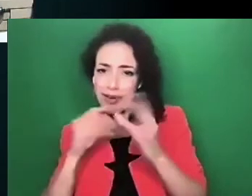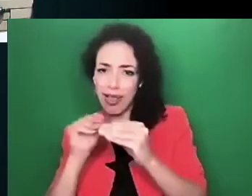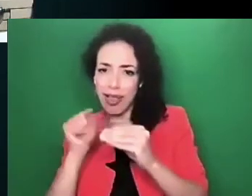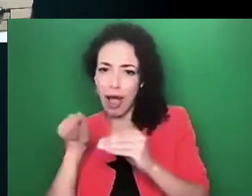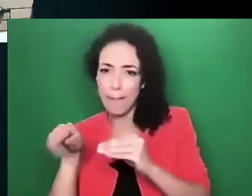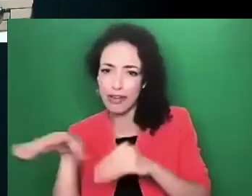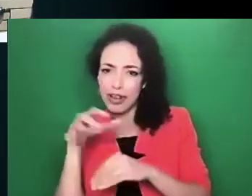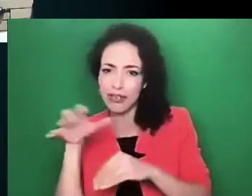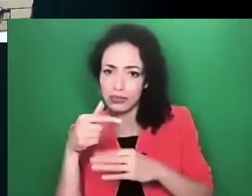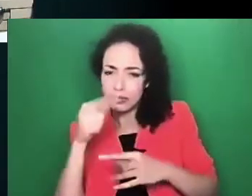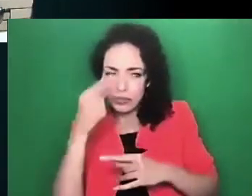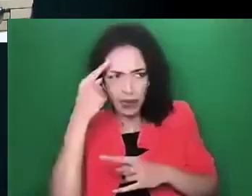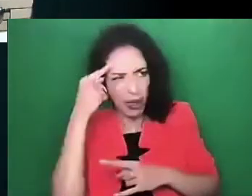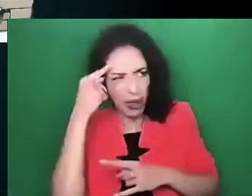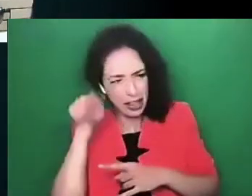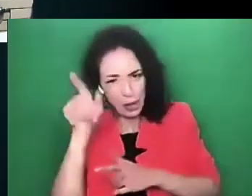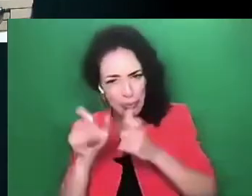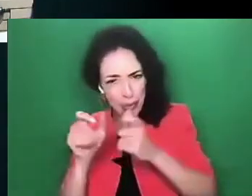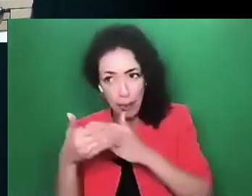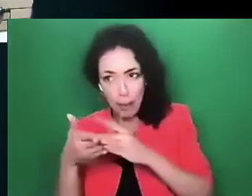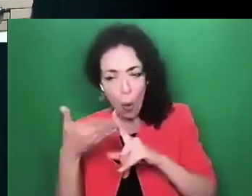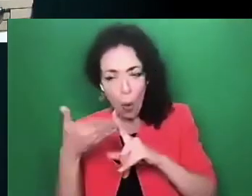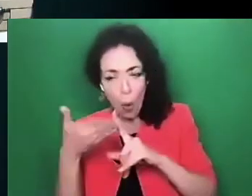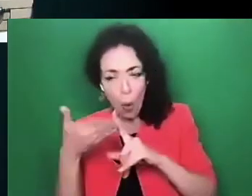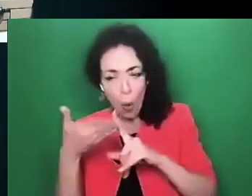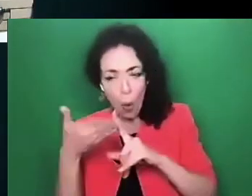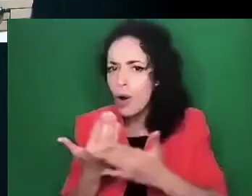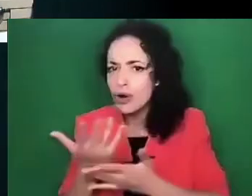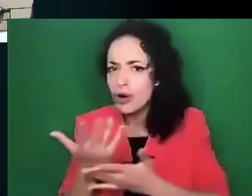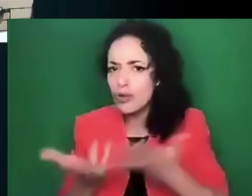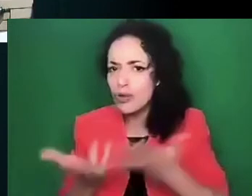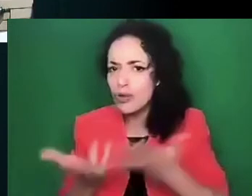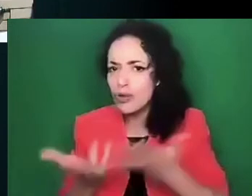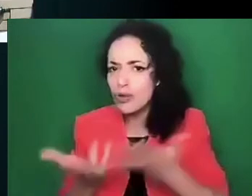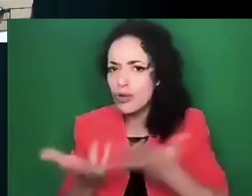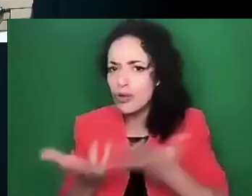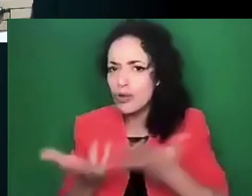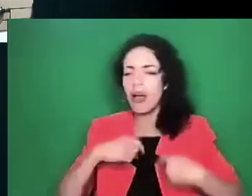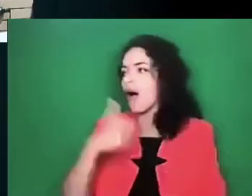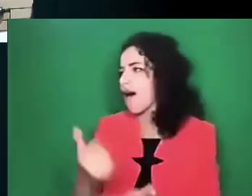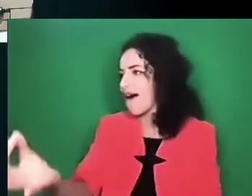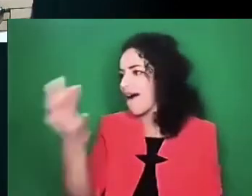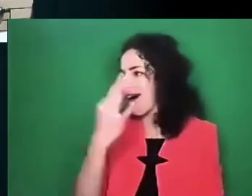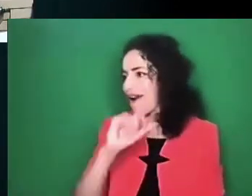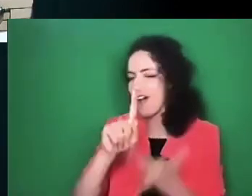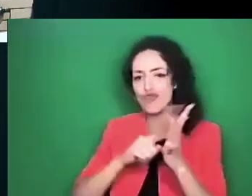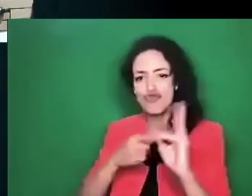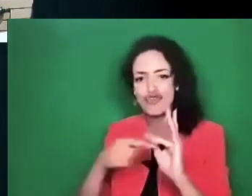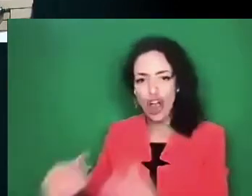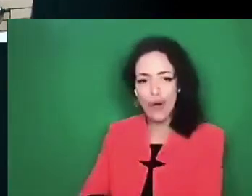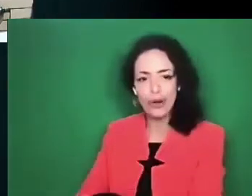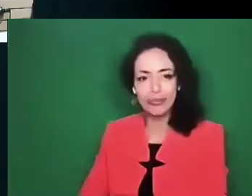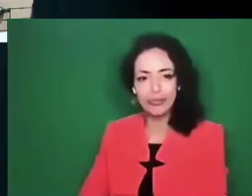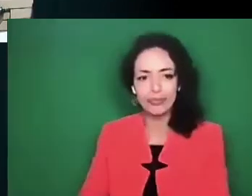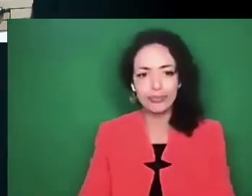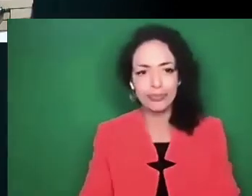more modern than we are? That's a great question, Joe. I mean, when I talk to people